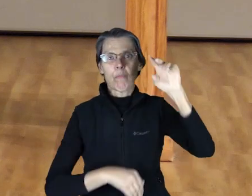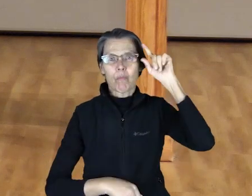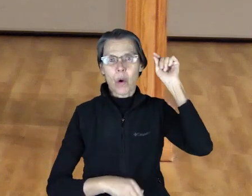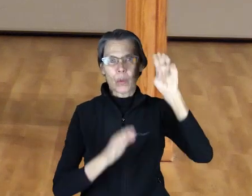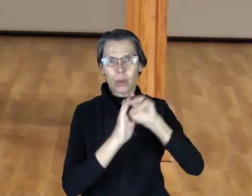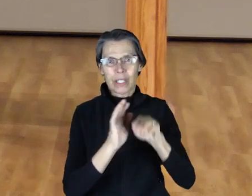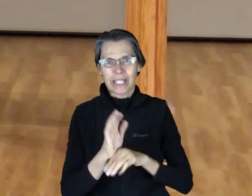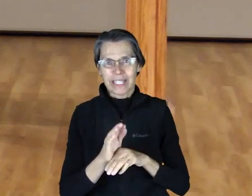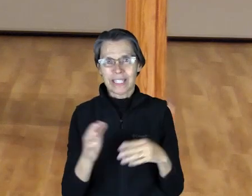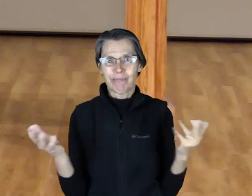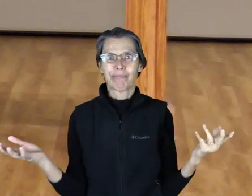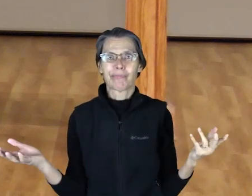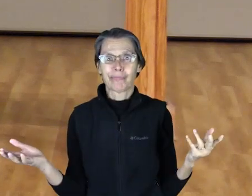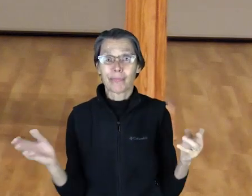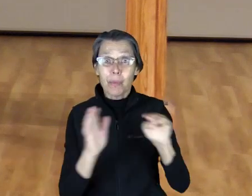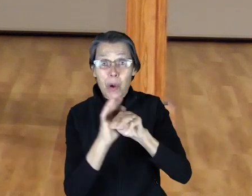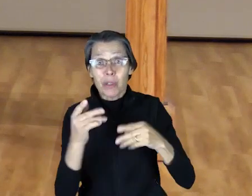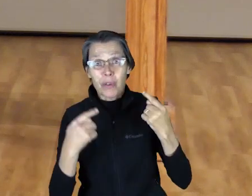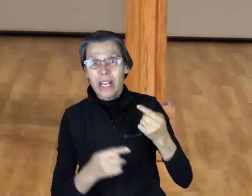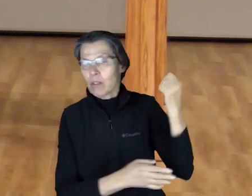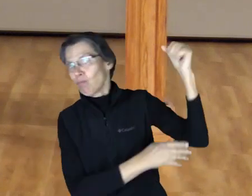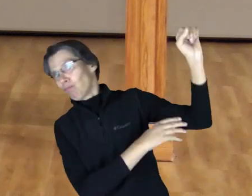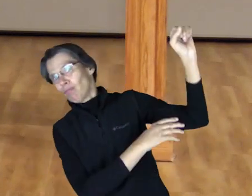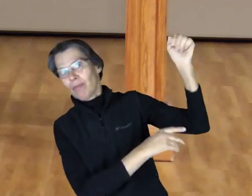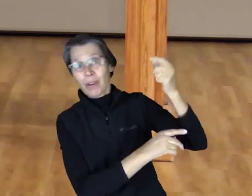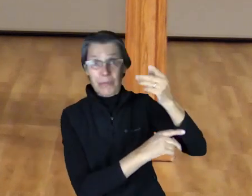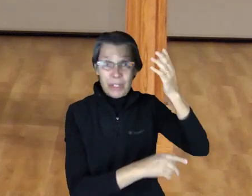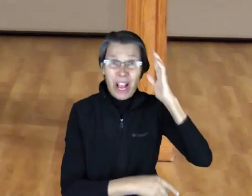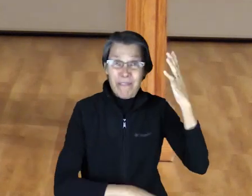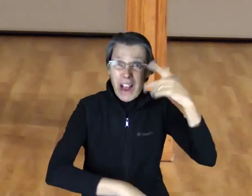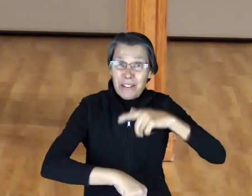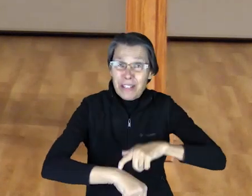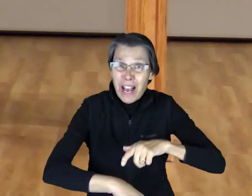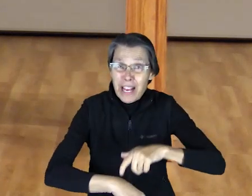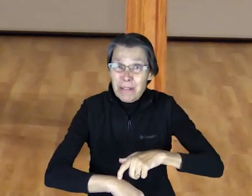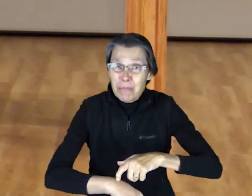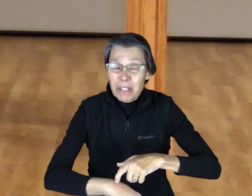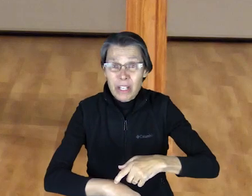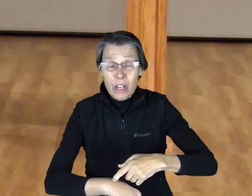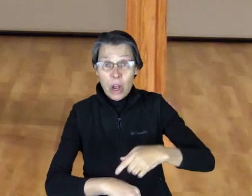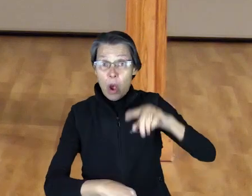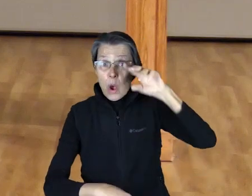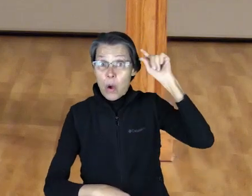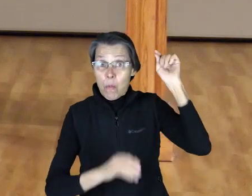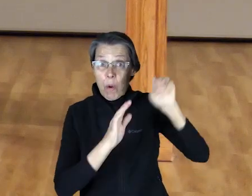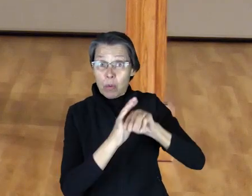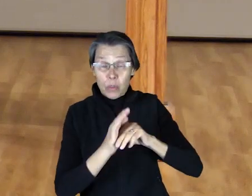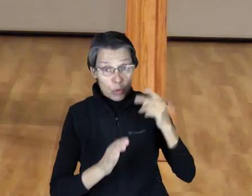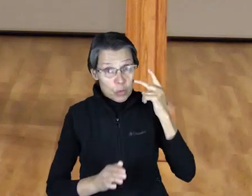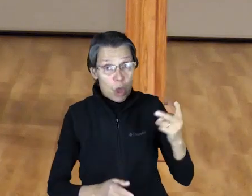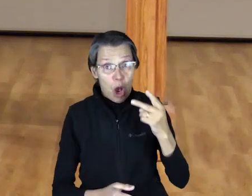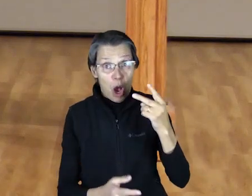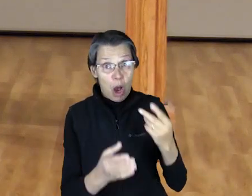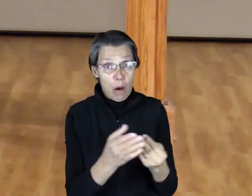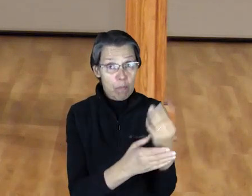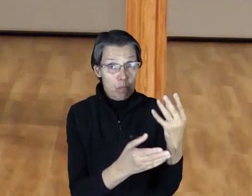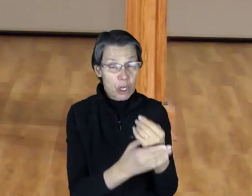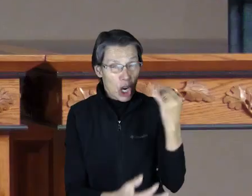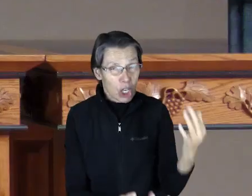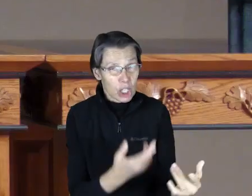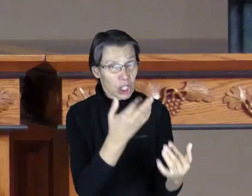Moses, who tried to deny God's call 5 different times. Moses, who heard that call out of a bush that was on fire that wasn't being